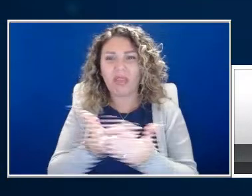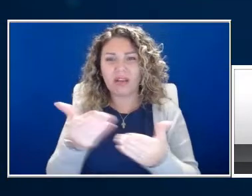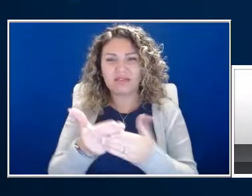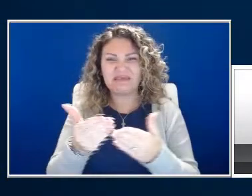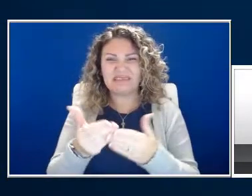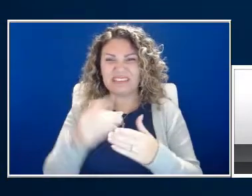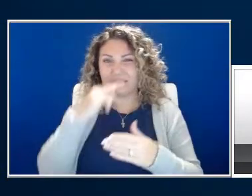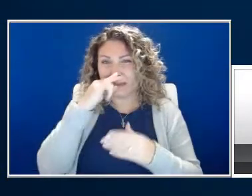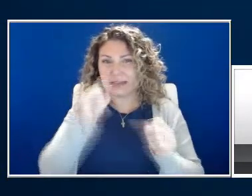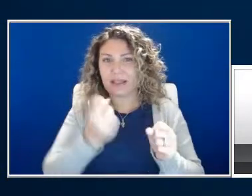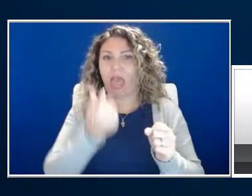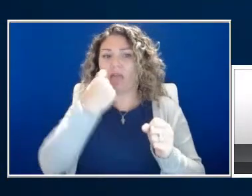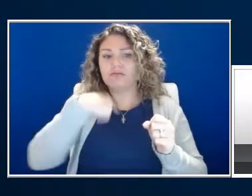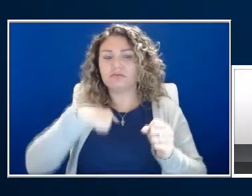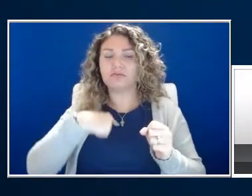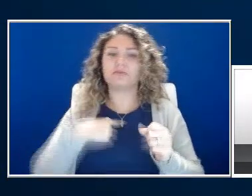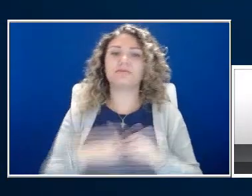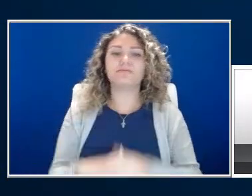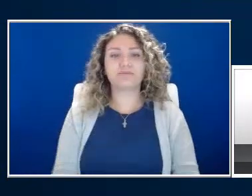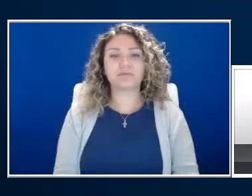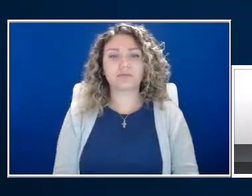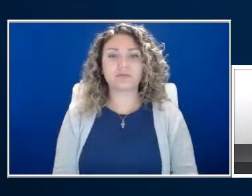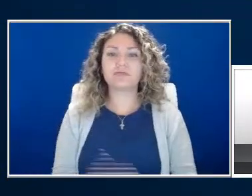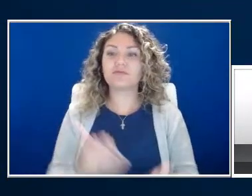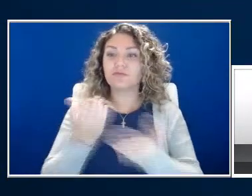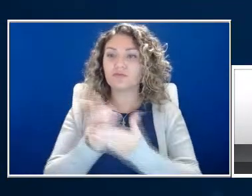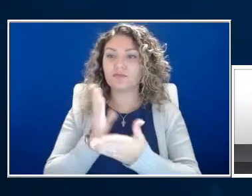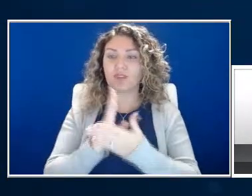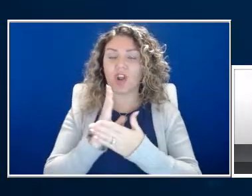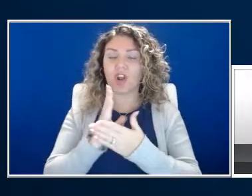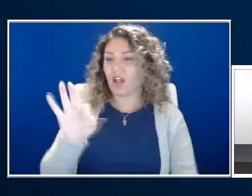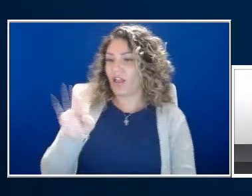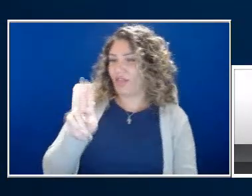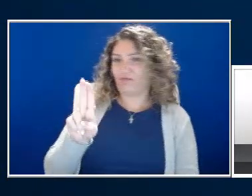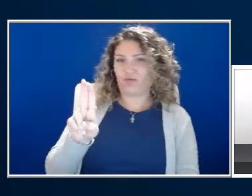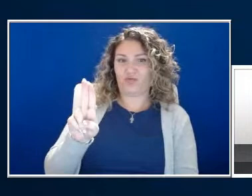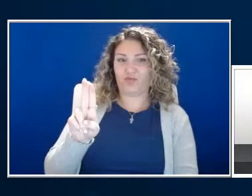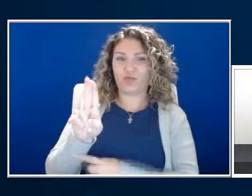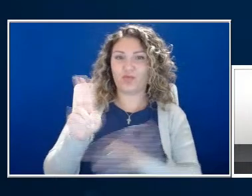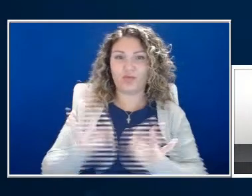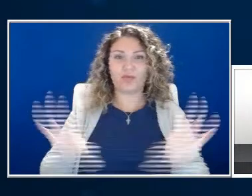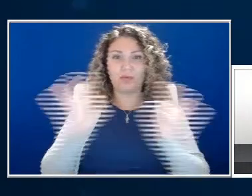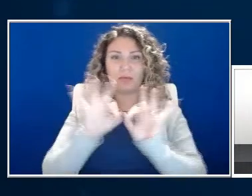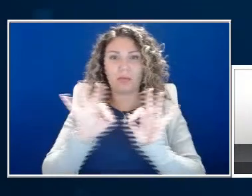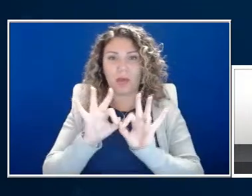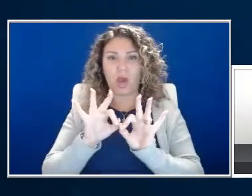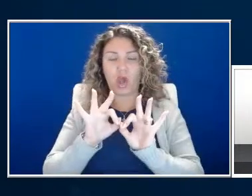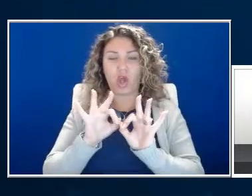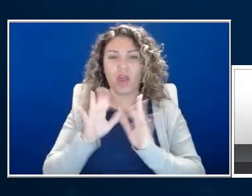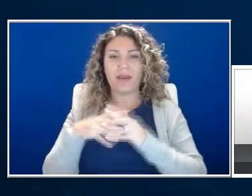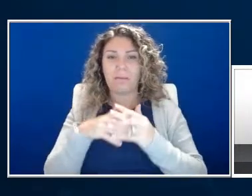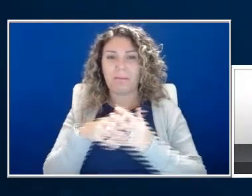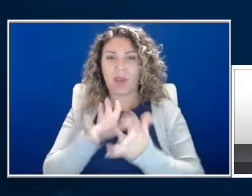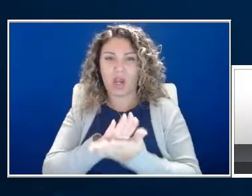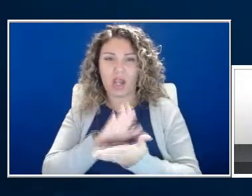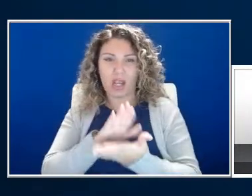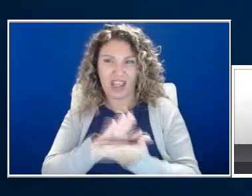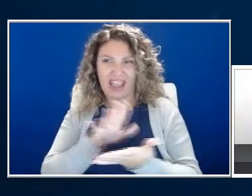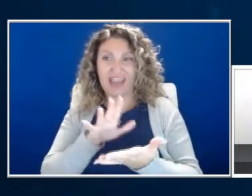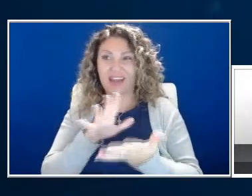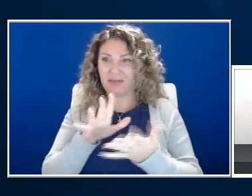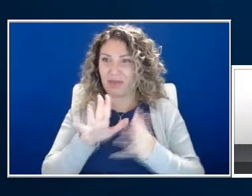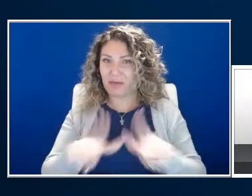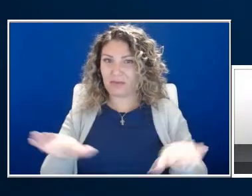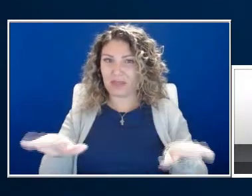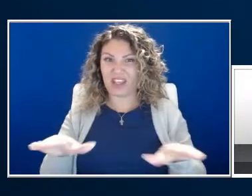thing to look out for. Right, so. All right, let's talk flu. Yep. Very important today. The American Academy of Pediatrics found that flu vaccines, they lagged last